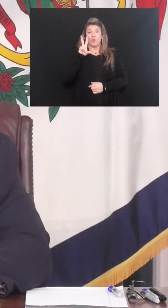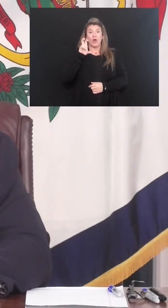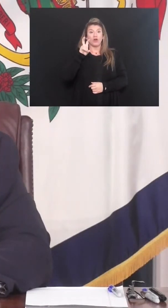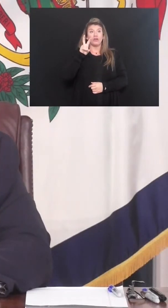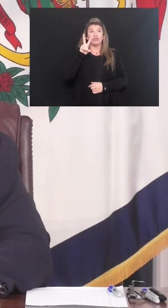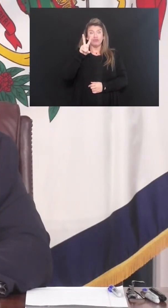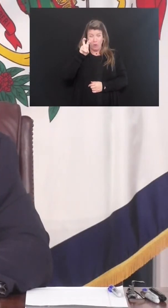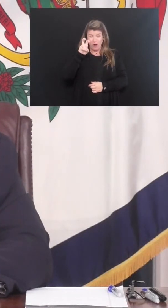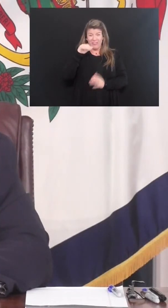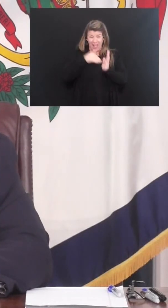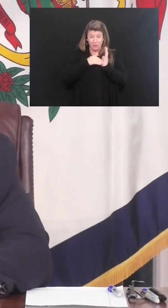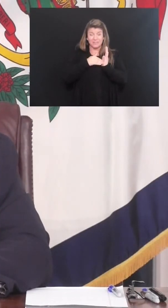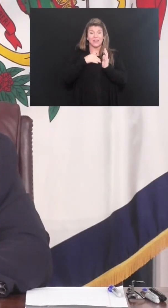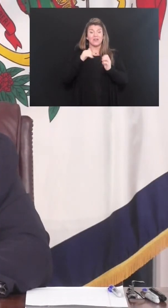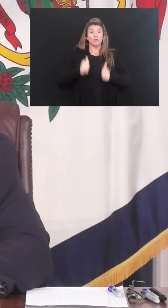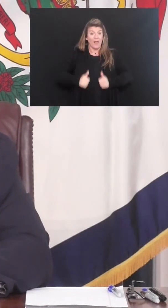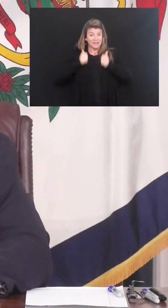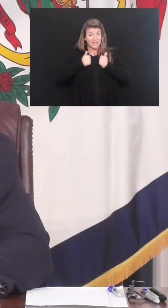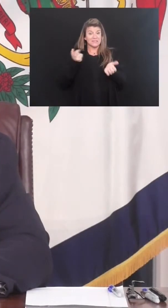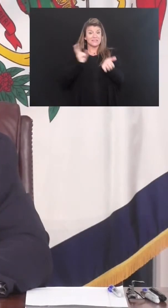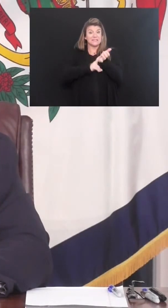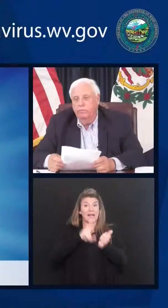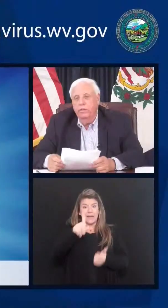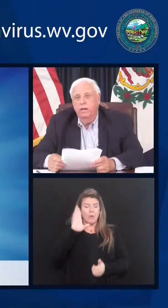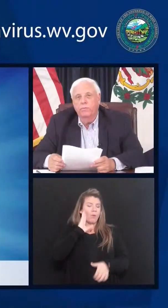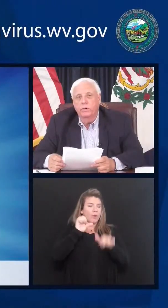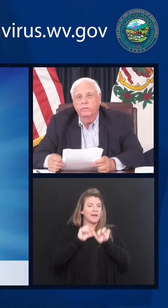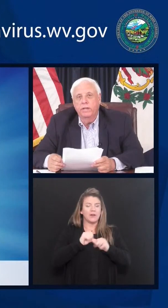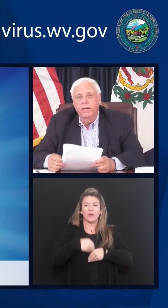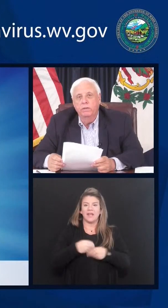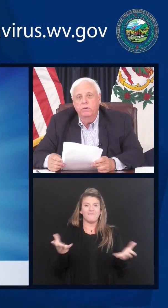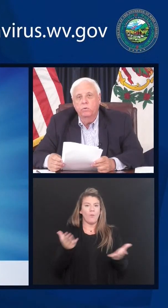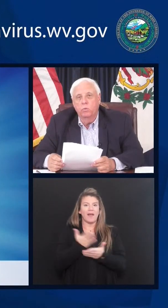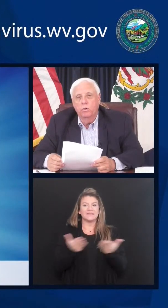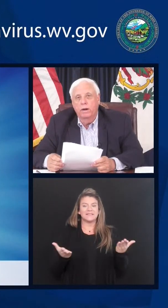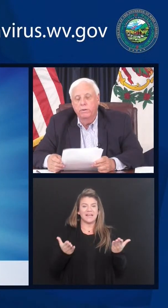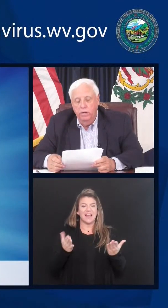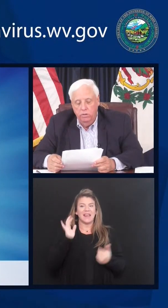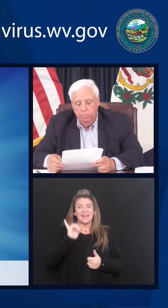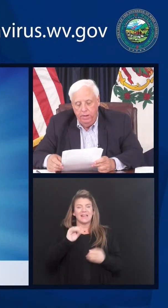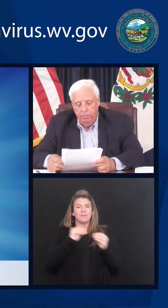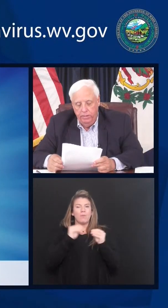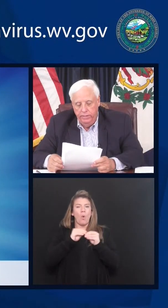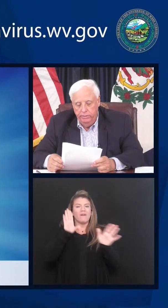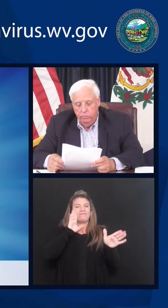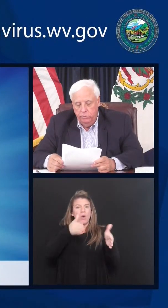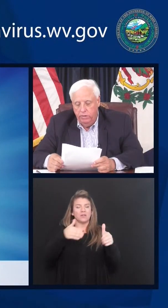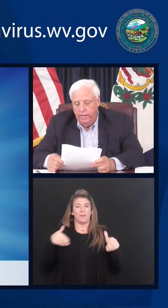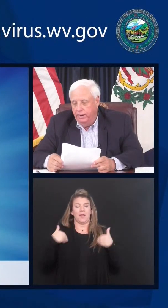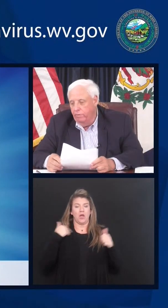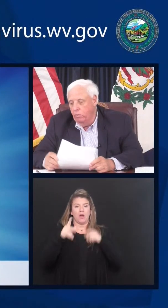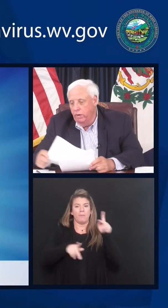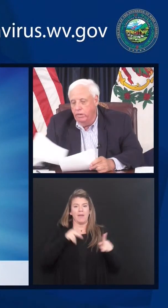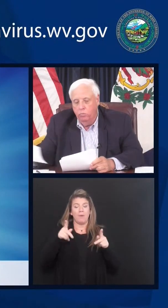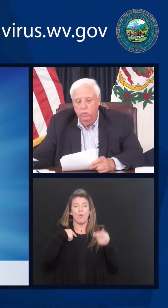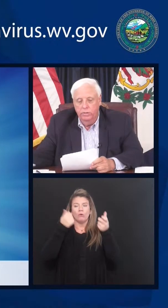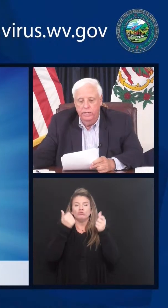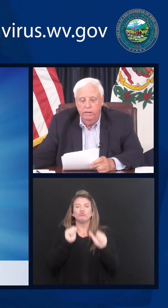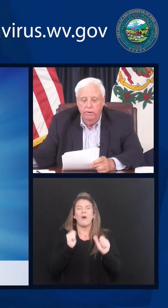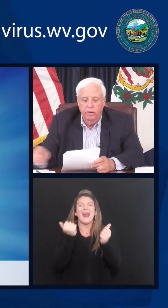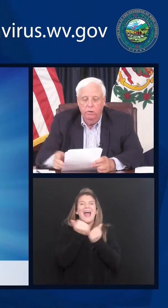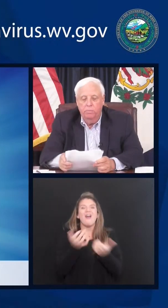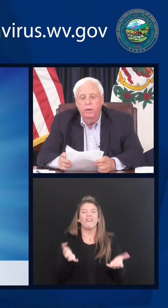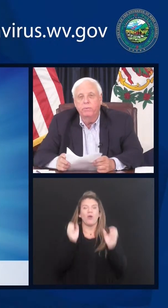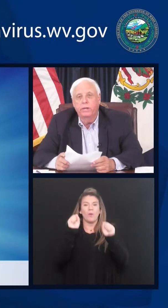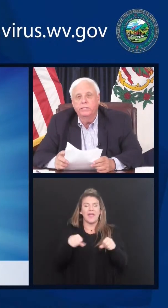up. We're going to continue to give away the stuff. It's tailored toward our younger population. We're trying every way in the world to get